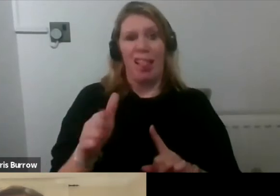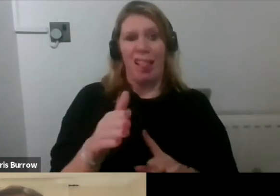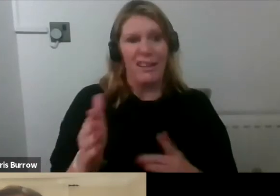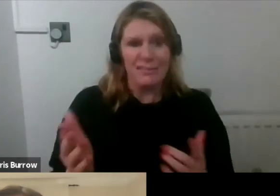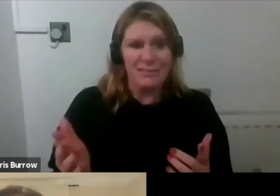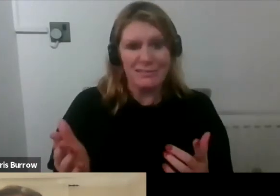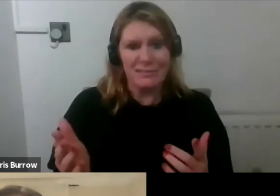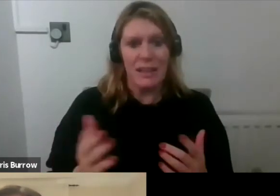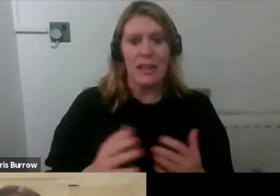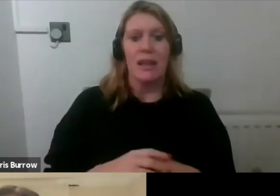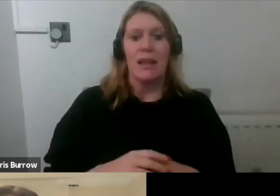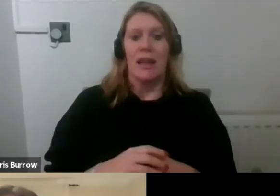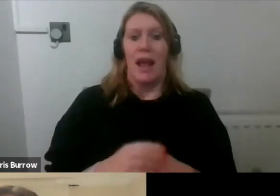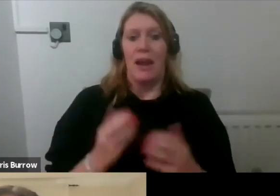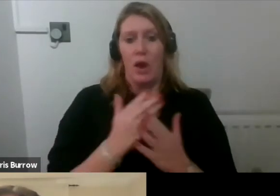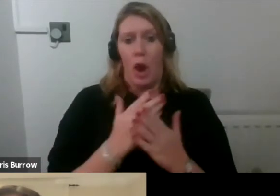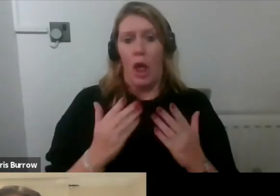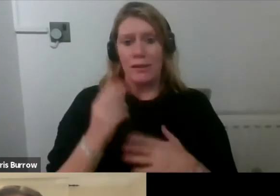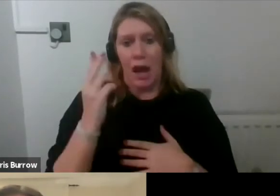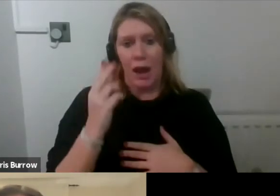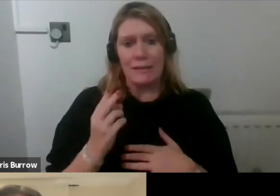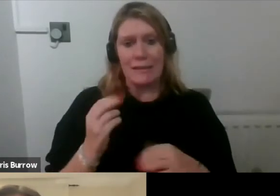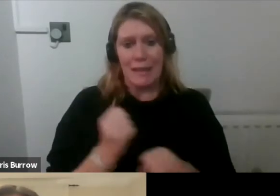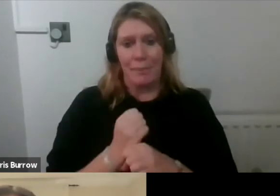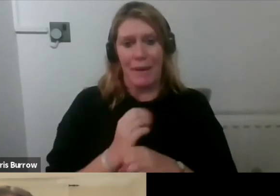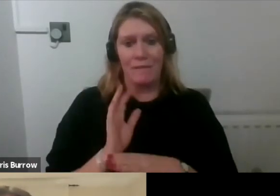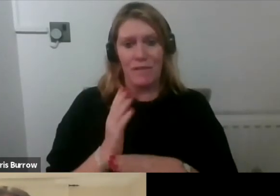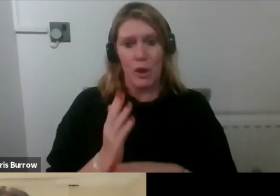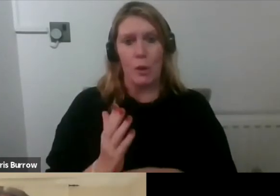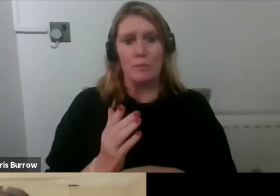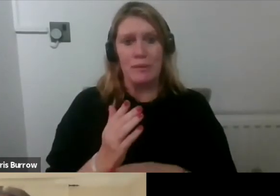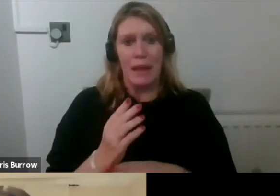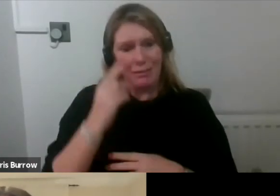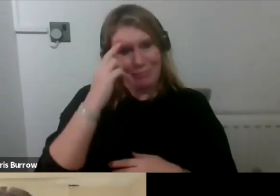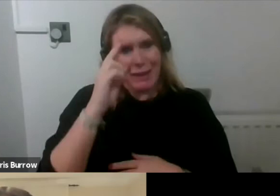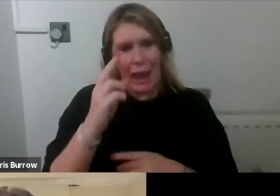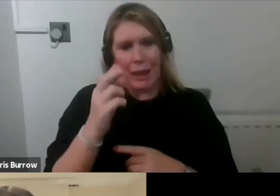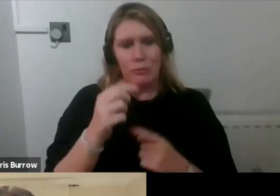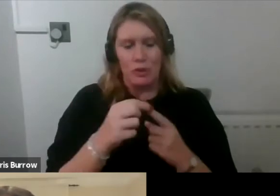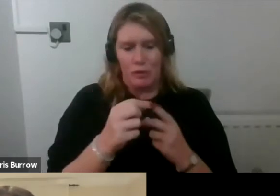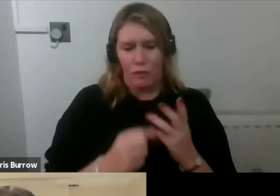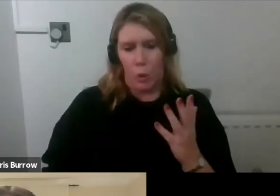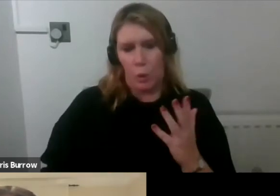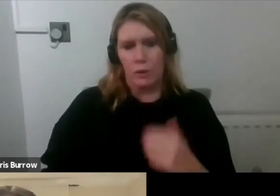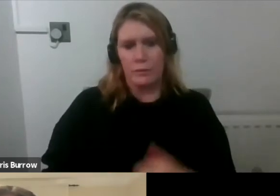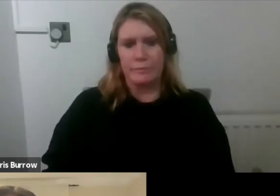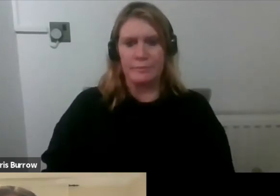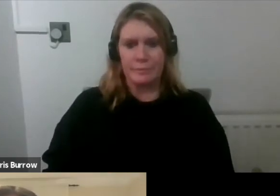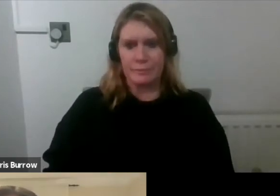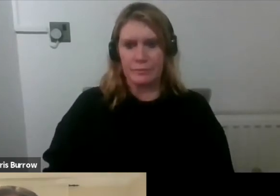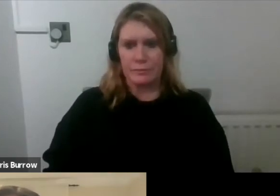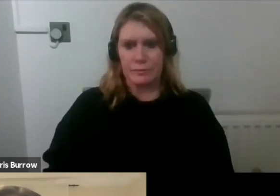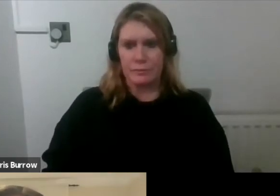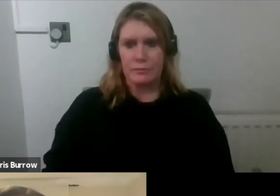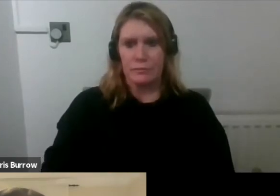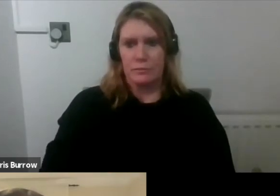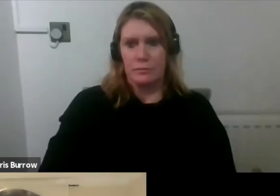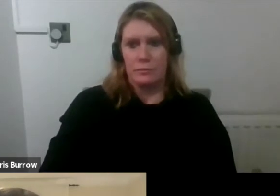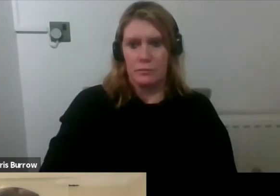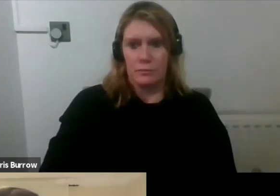make films. Sam Taylor Wood, Steve McQueen, Tracy Emin. It's a common crossover, isn't